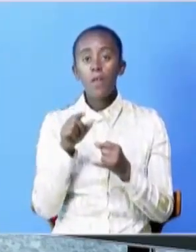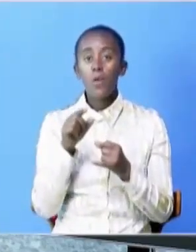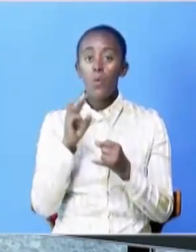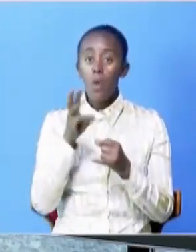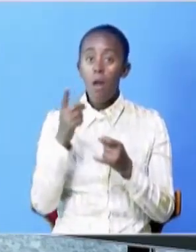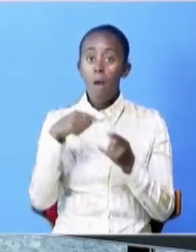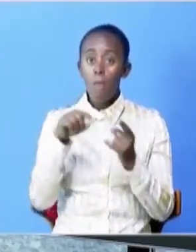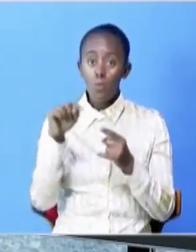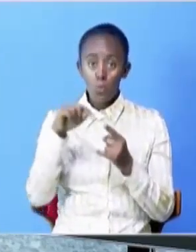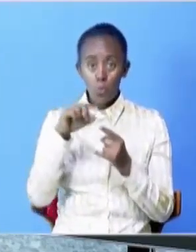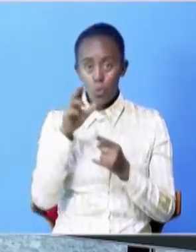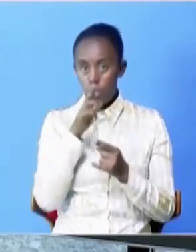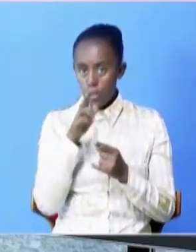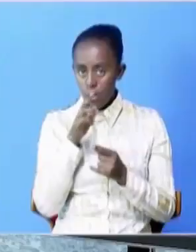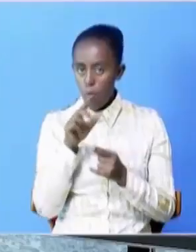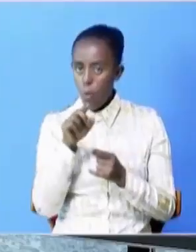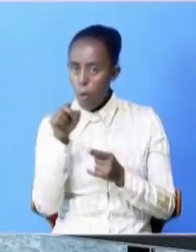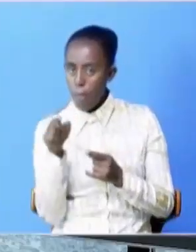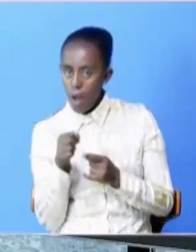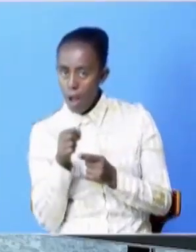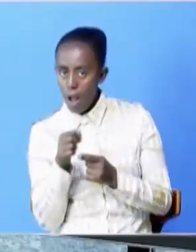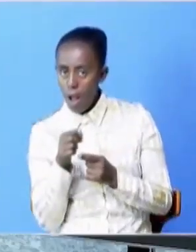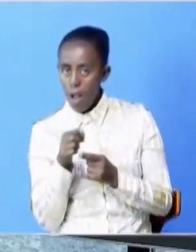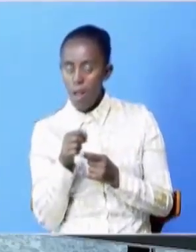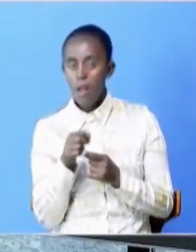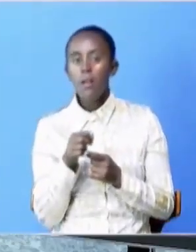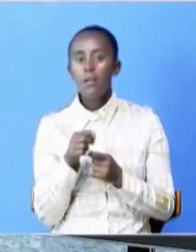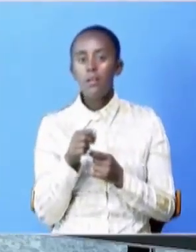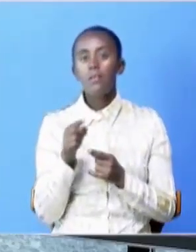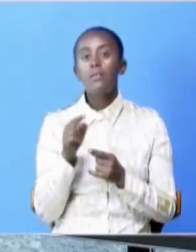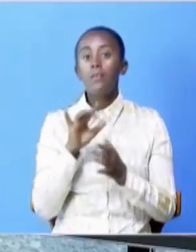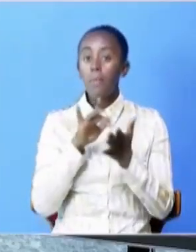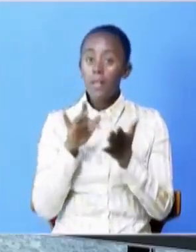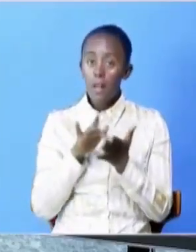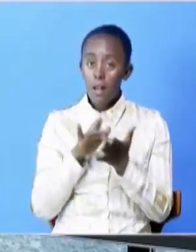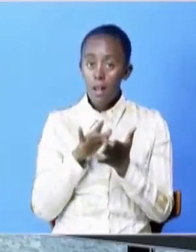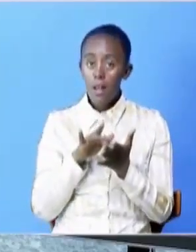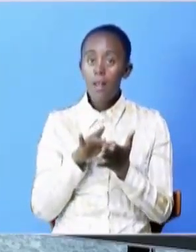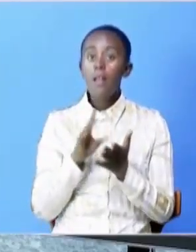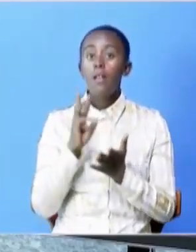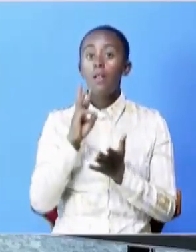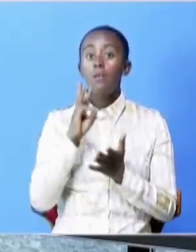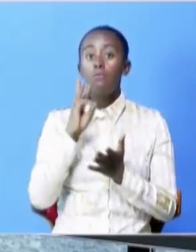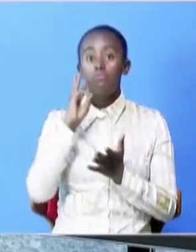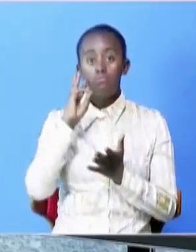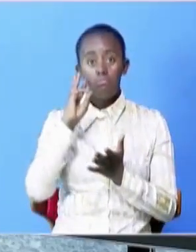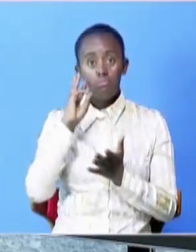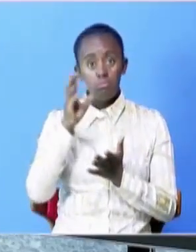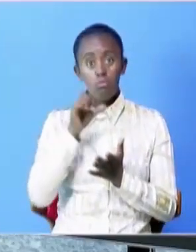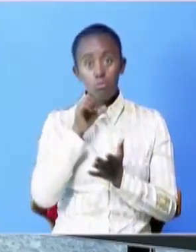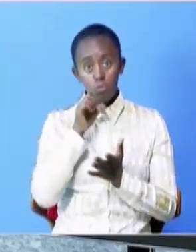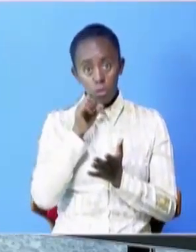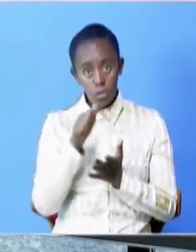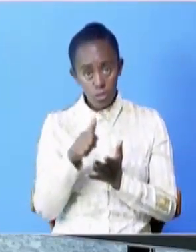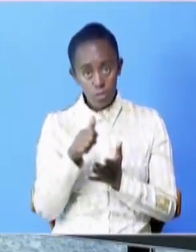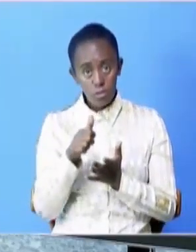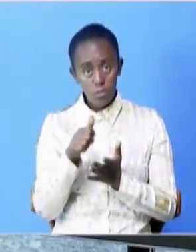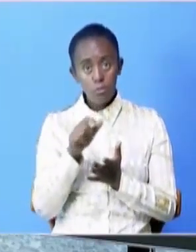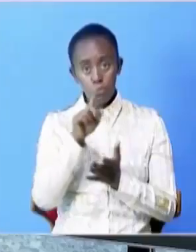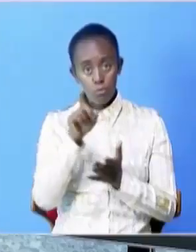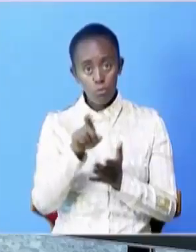dinner, comma, we used our punctuation, comma, in the middle, and then we ask the question, won't